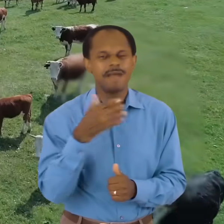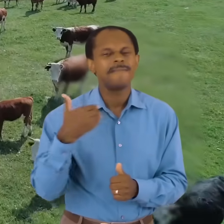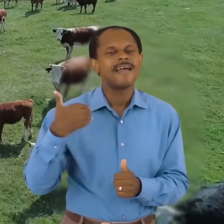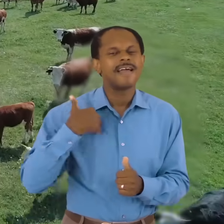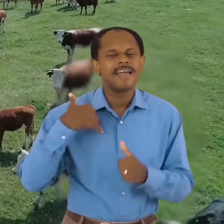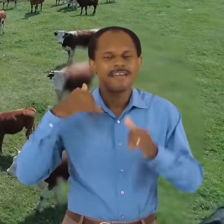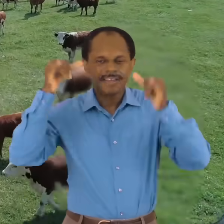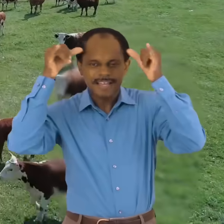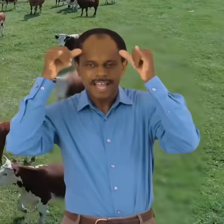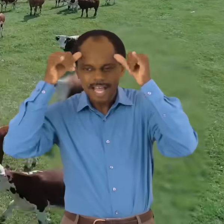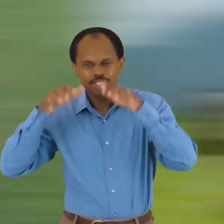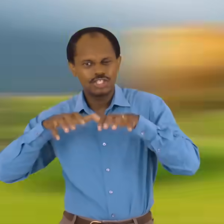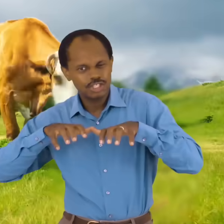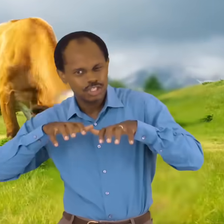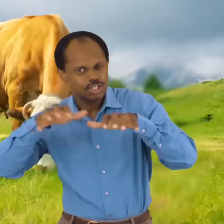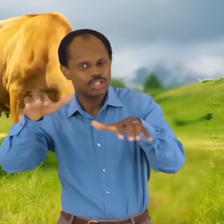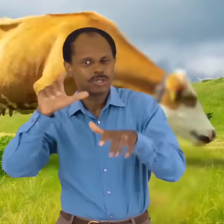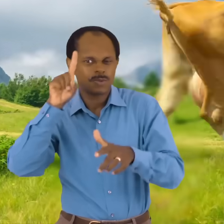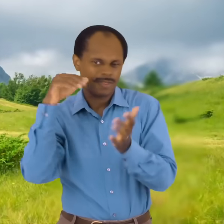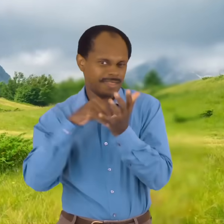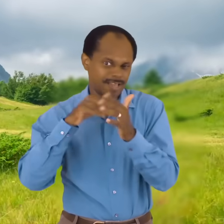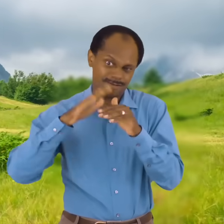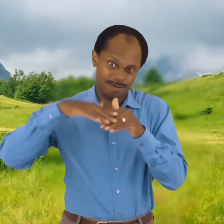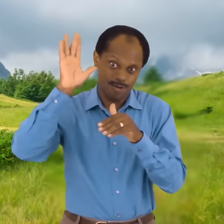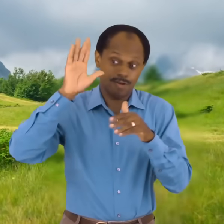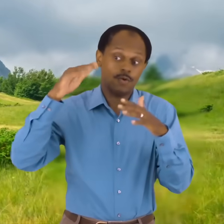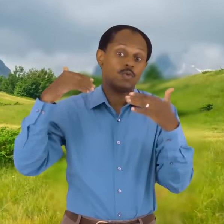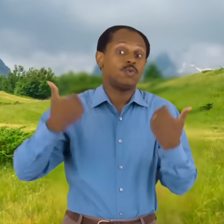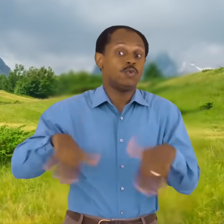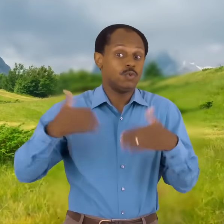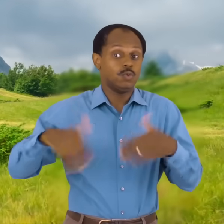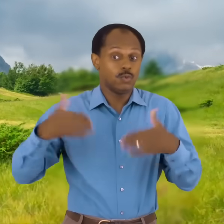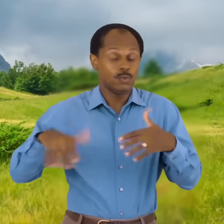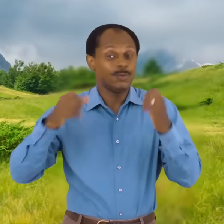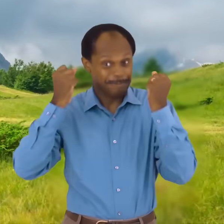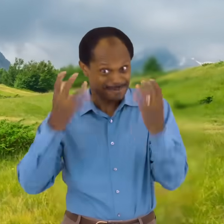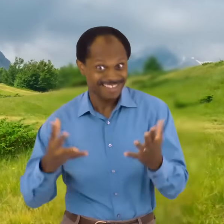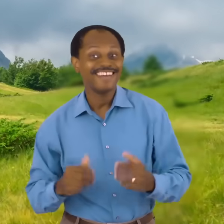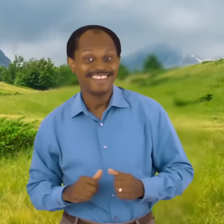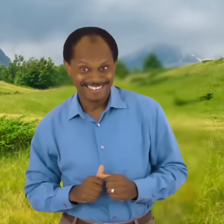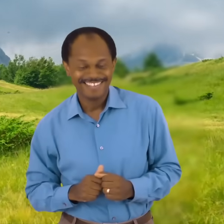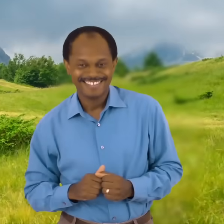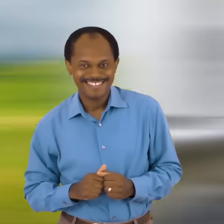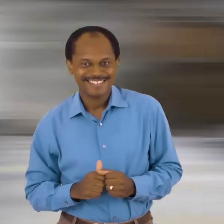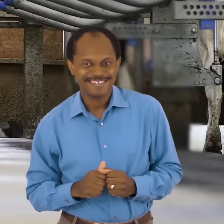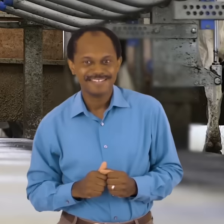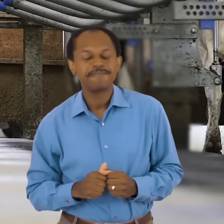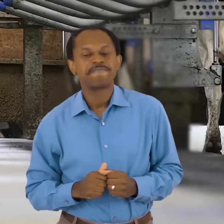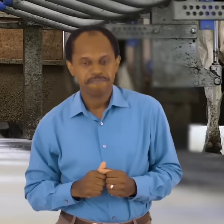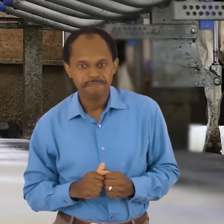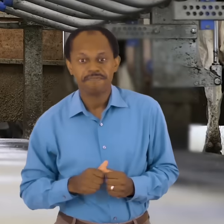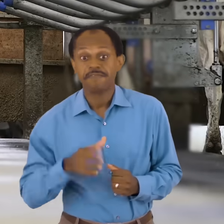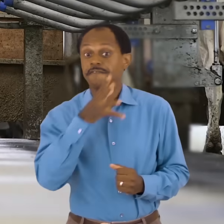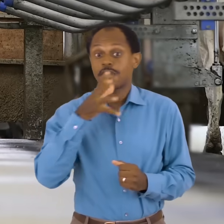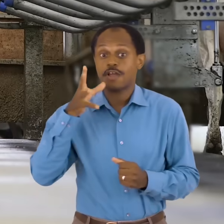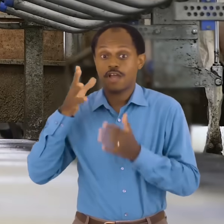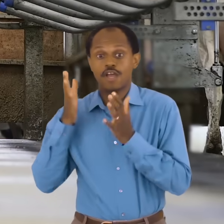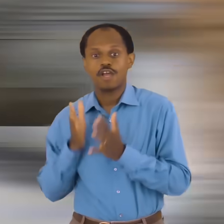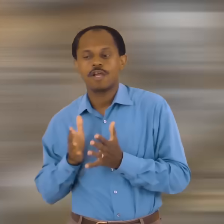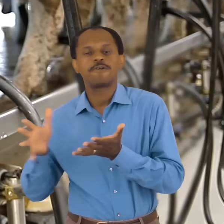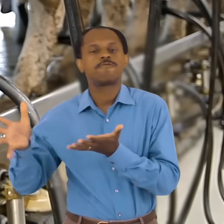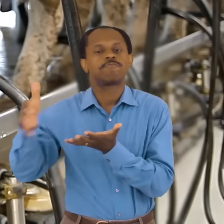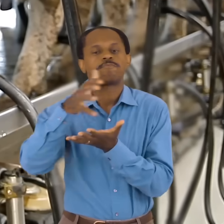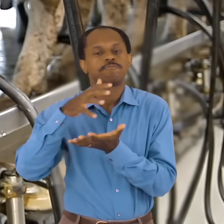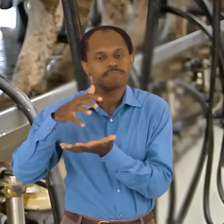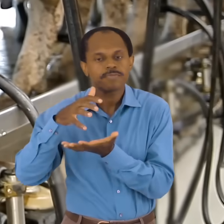000 cows whoa that is a lot of cows farmers sell the